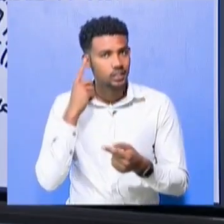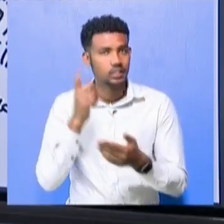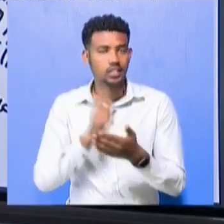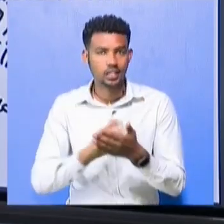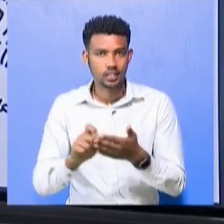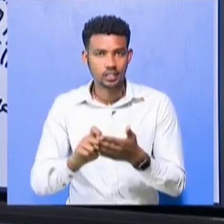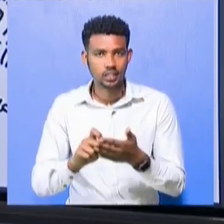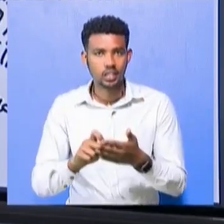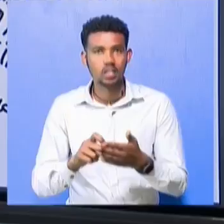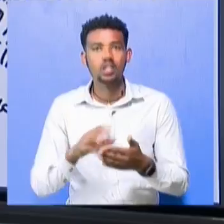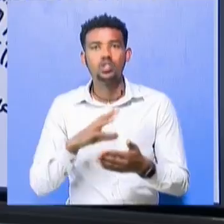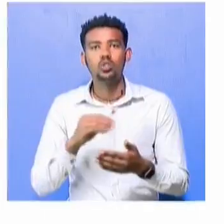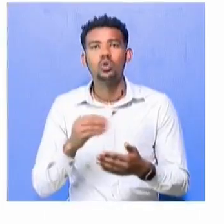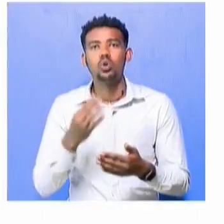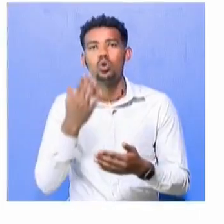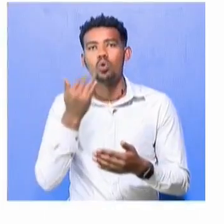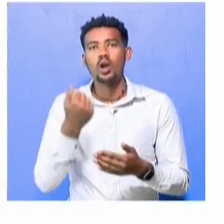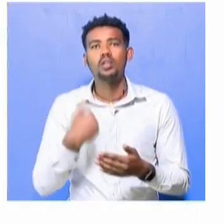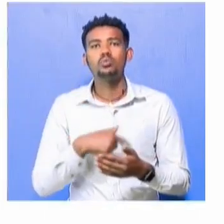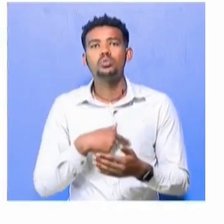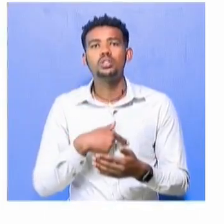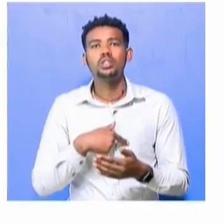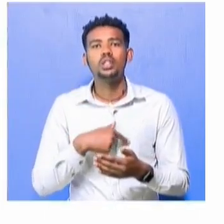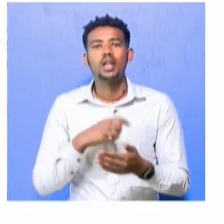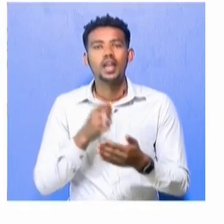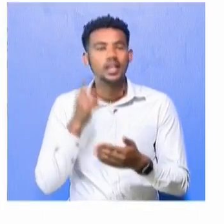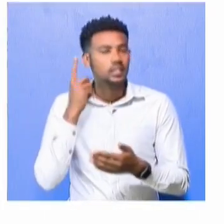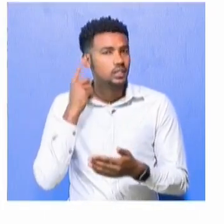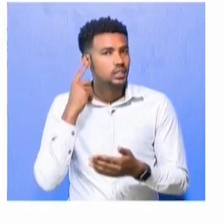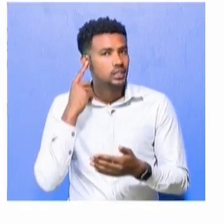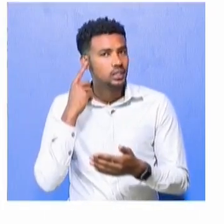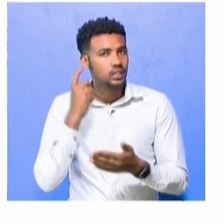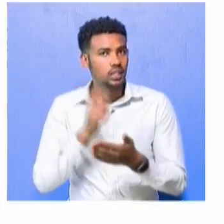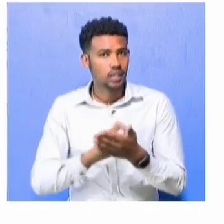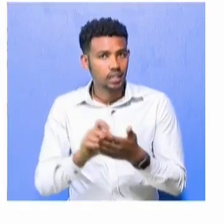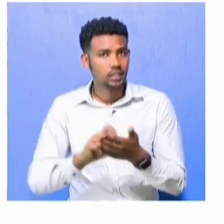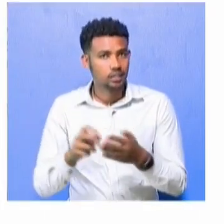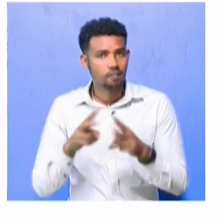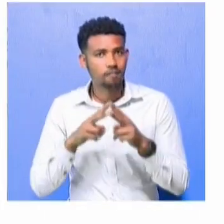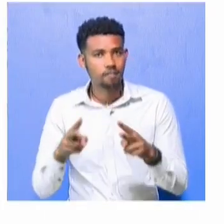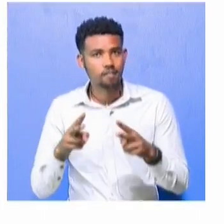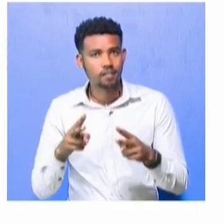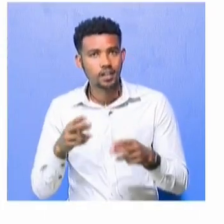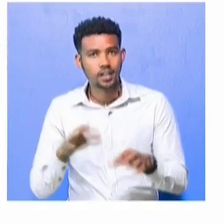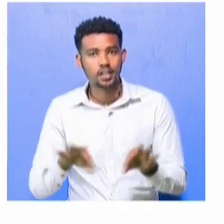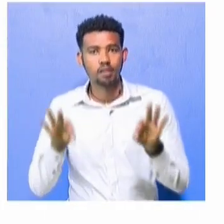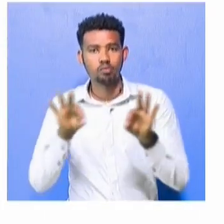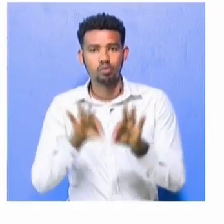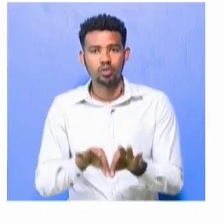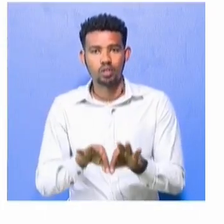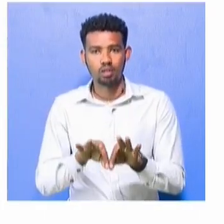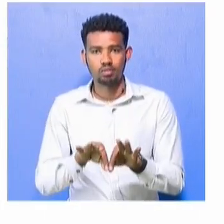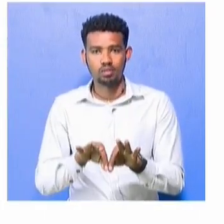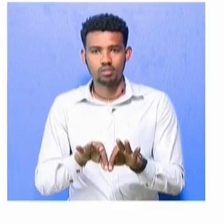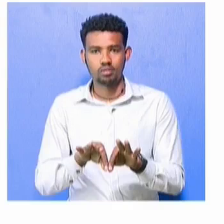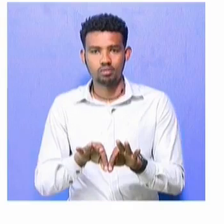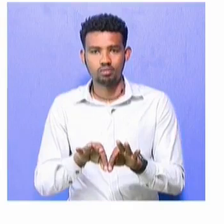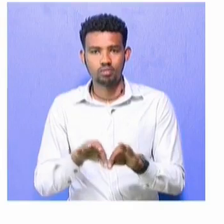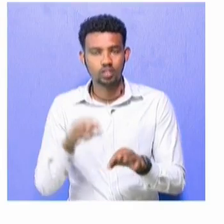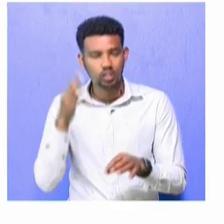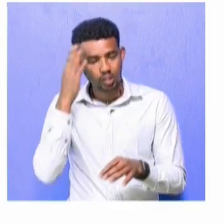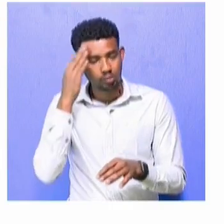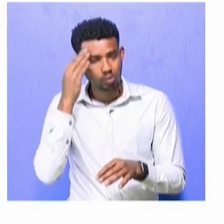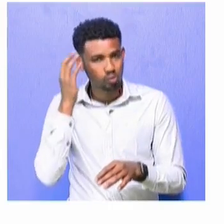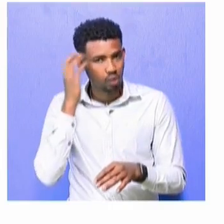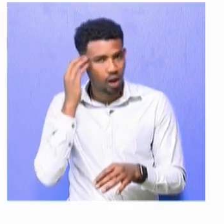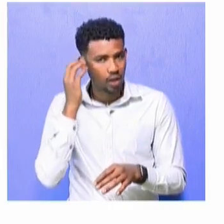while you are listening to a text, the very important point that you have to keep in your mind is that you